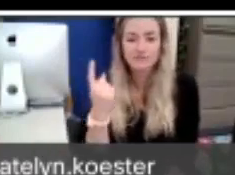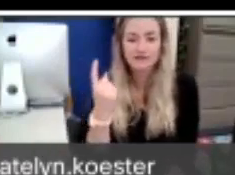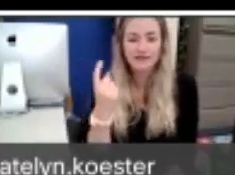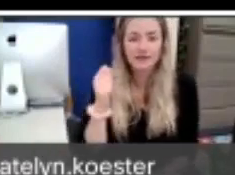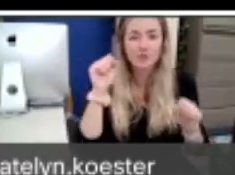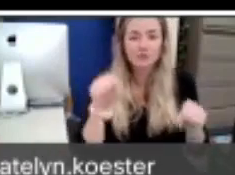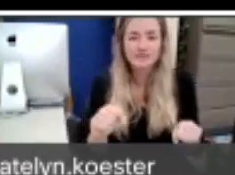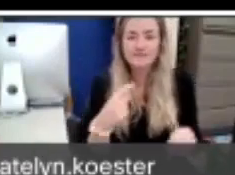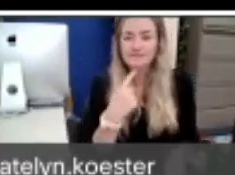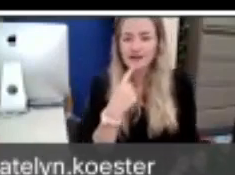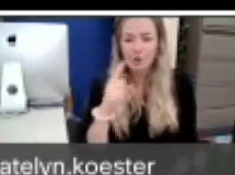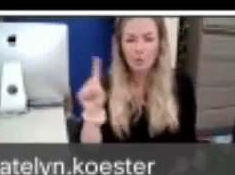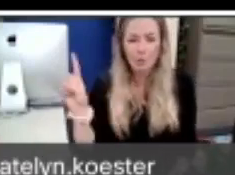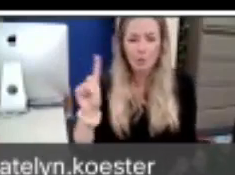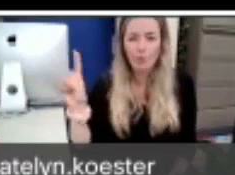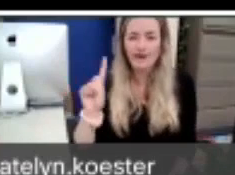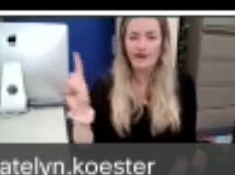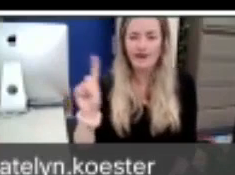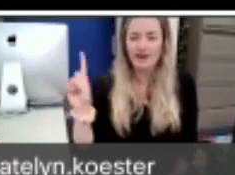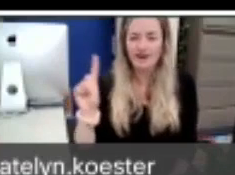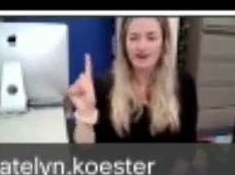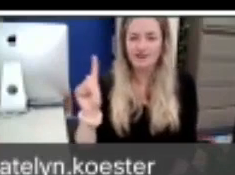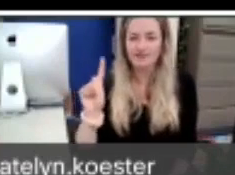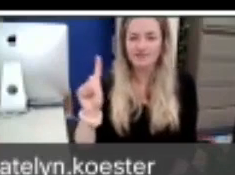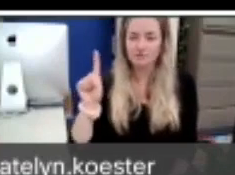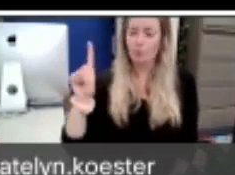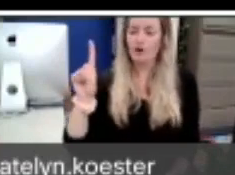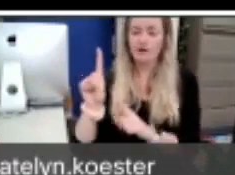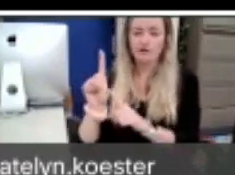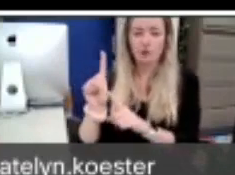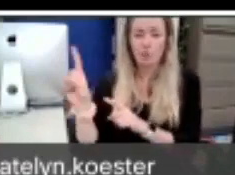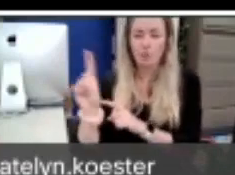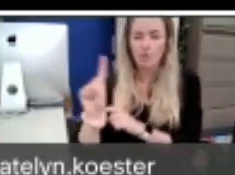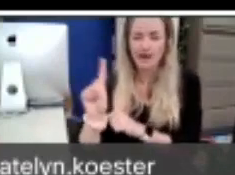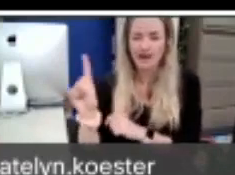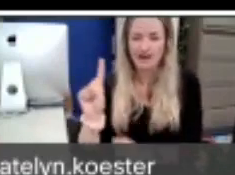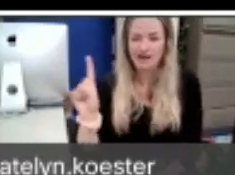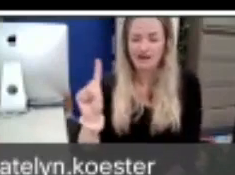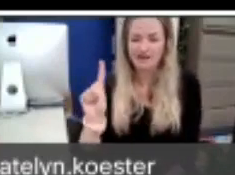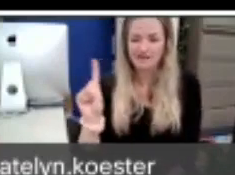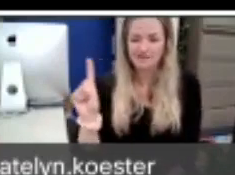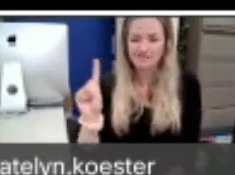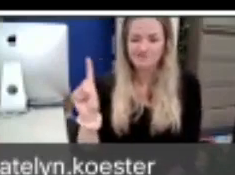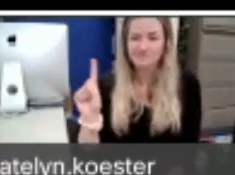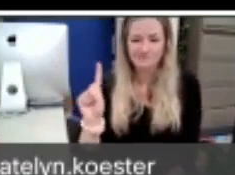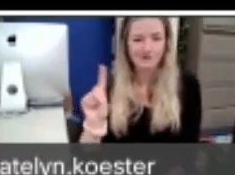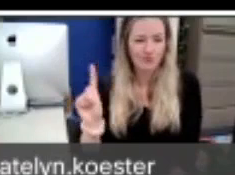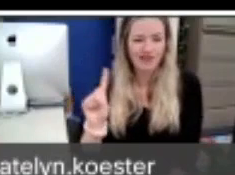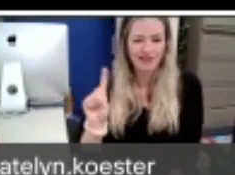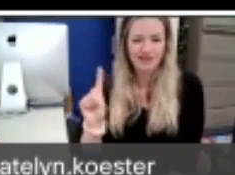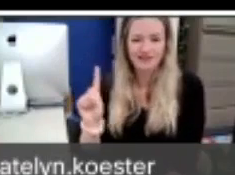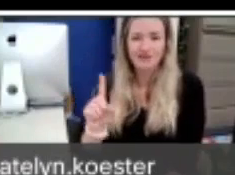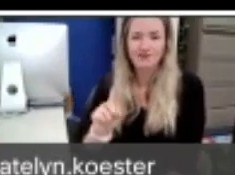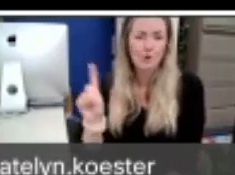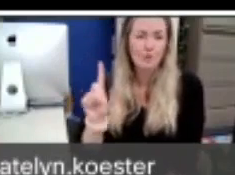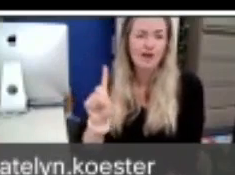If you're looking for something, you can say where. It's the number one and it shakes. Where?